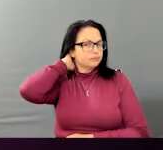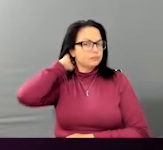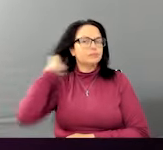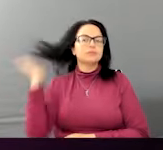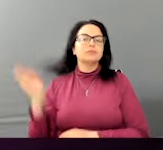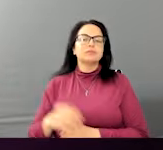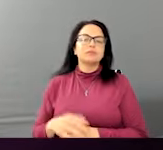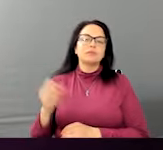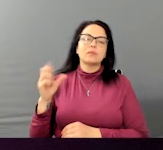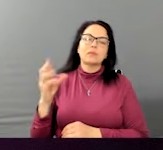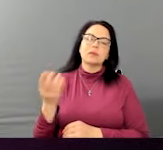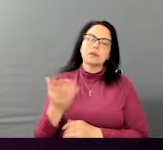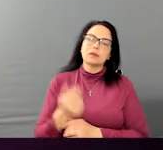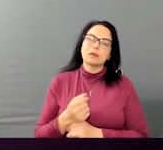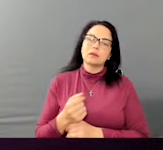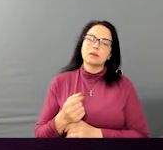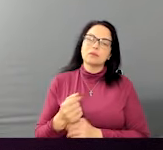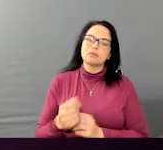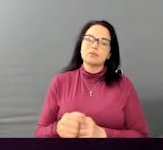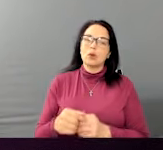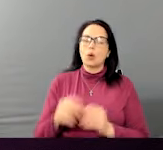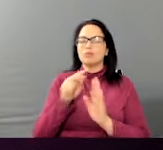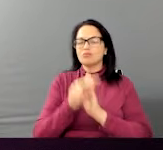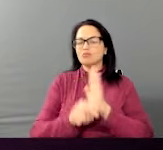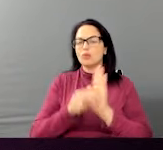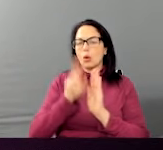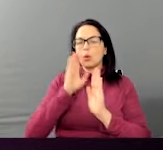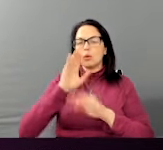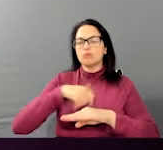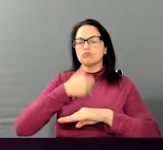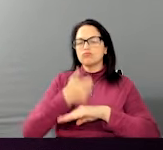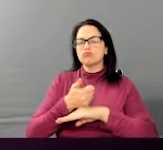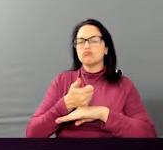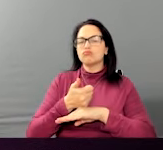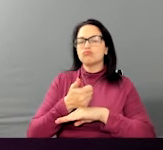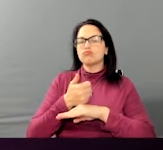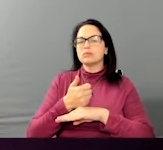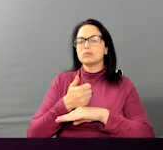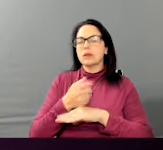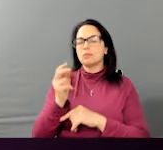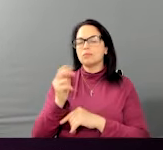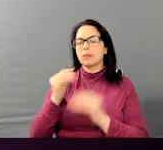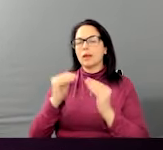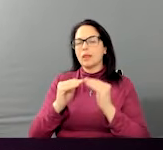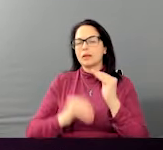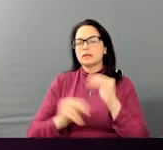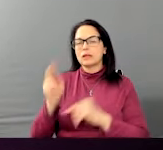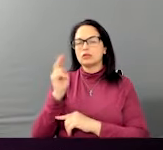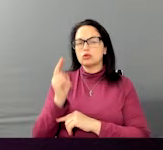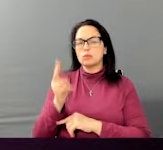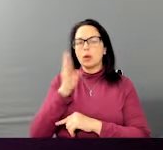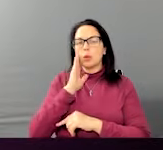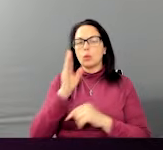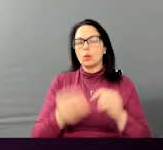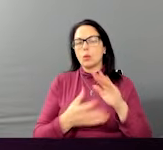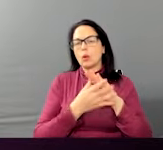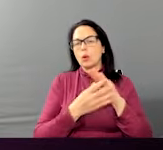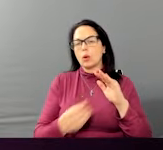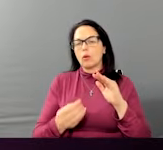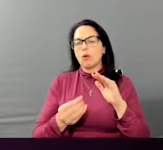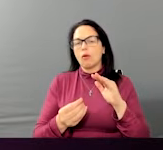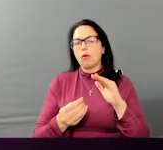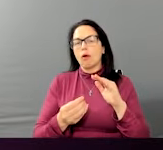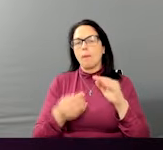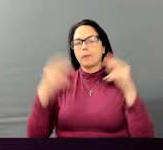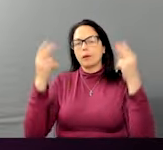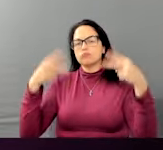going to get the Remix Indie Stack deployed in less than 2 minutes. So first we're going to copy the create remix script and set our OneWheel store as the